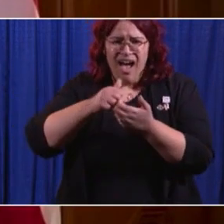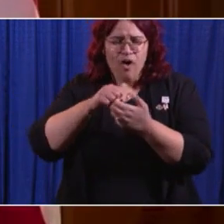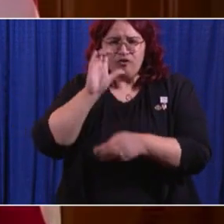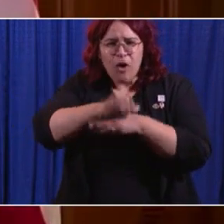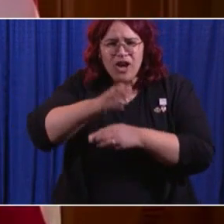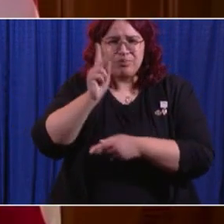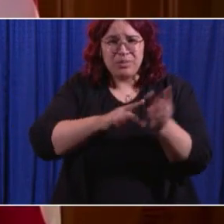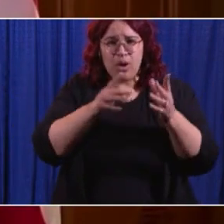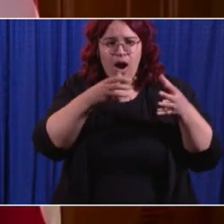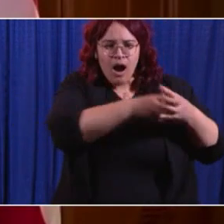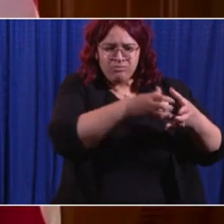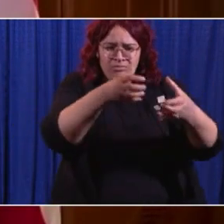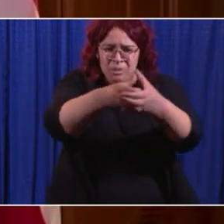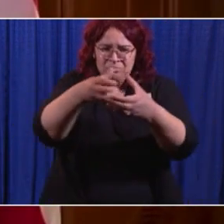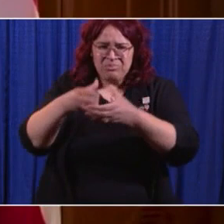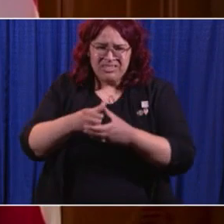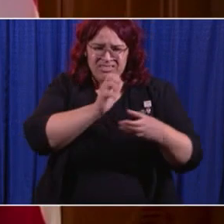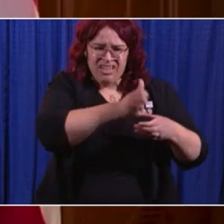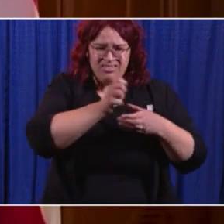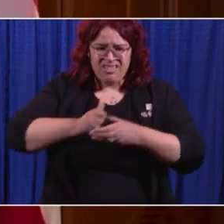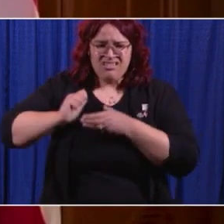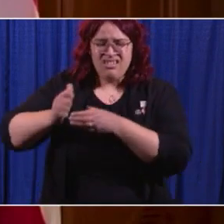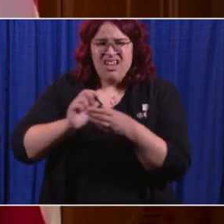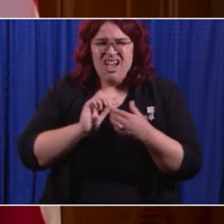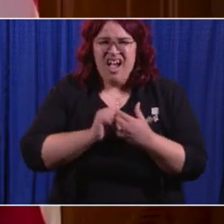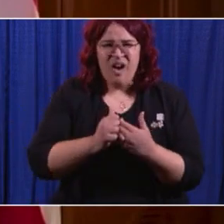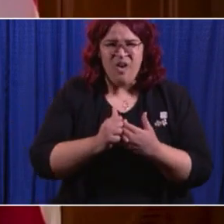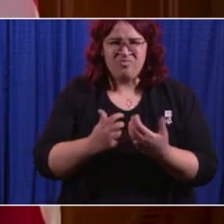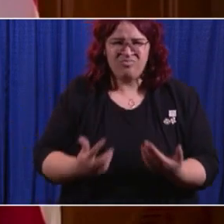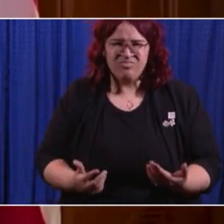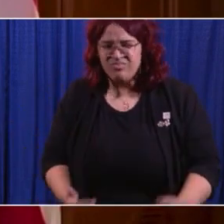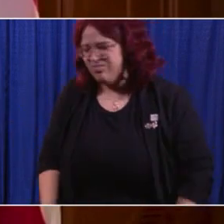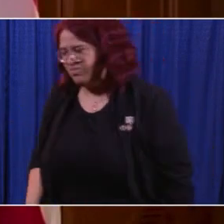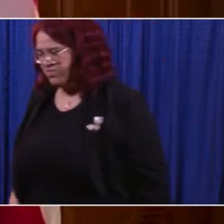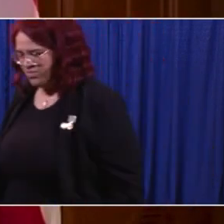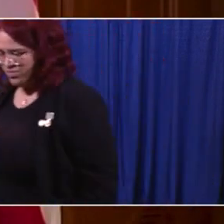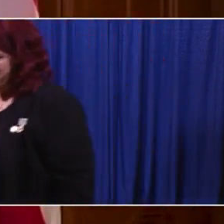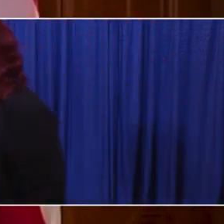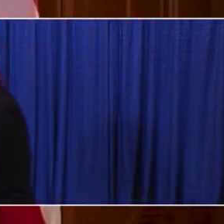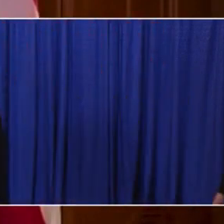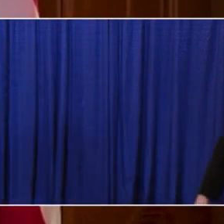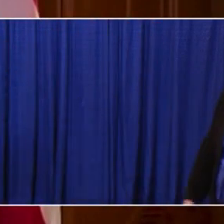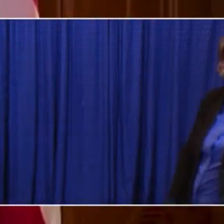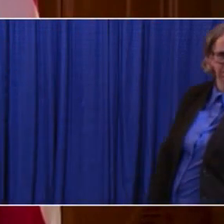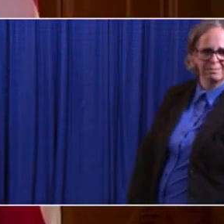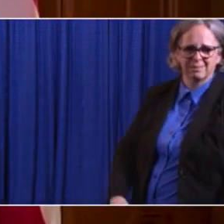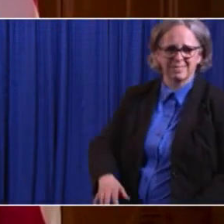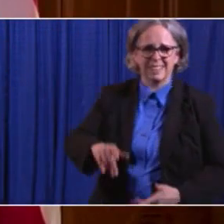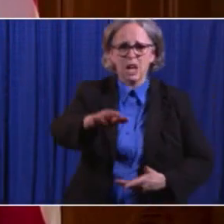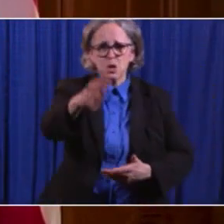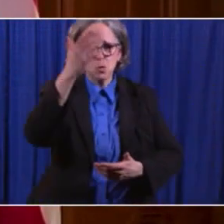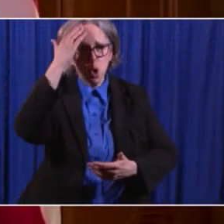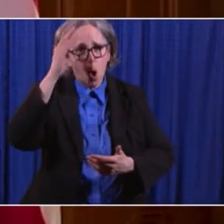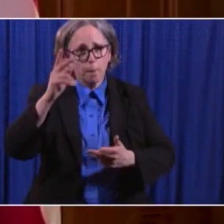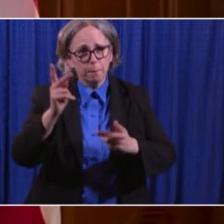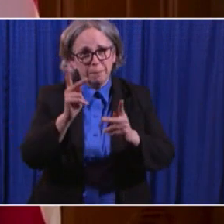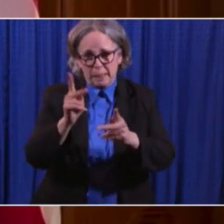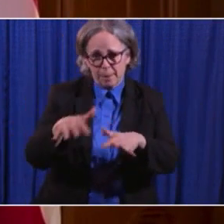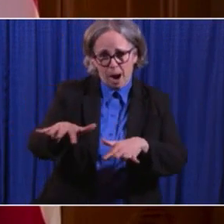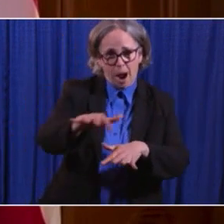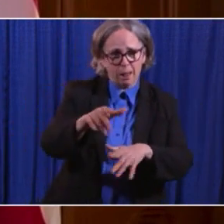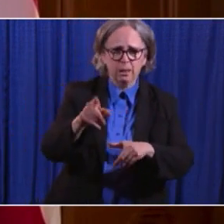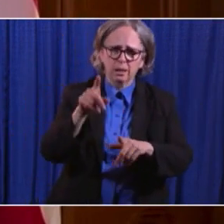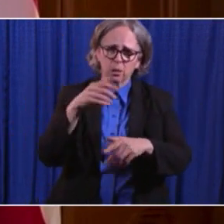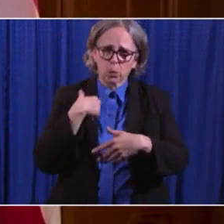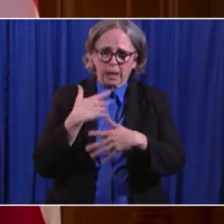Well, I think people just need to use common sense. You mentioned those festivals. I've been to all of them. Fran and I have probably been to